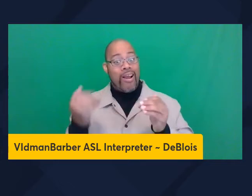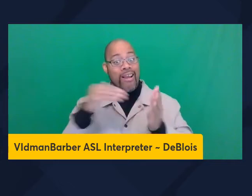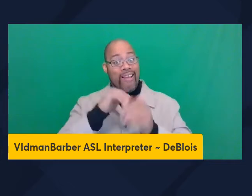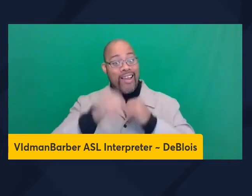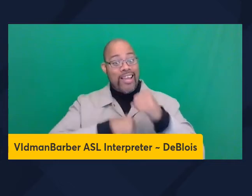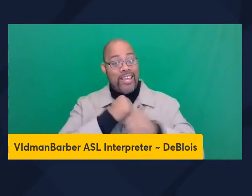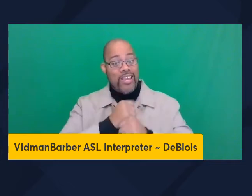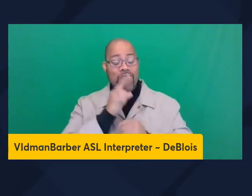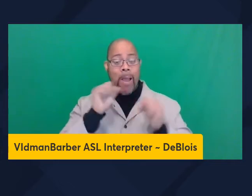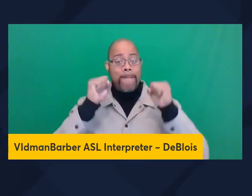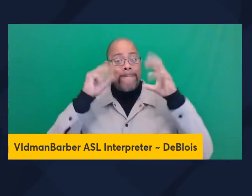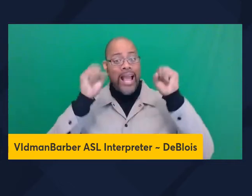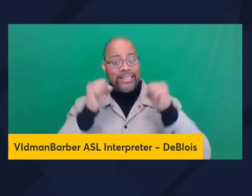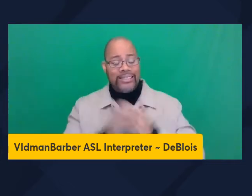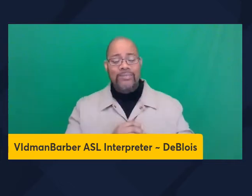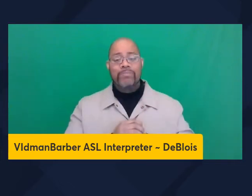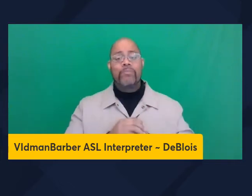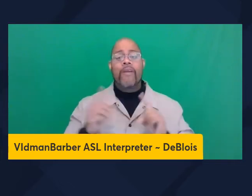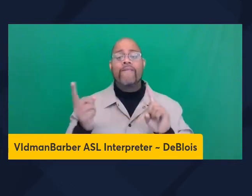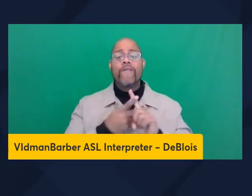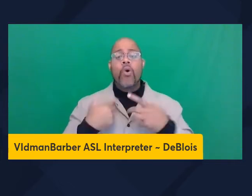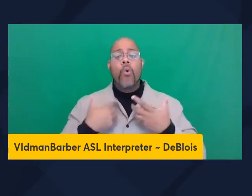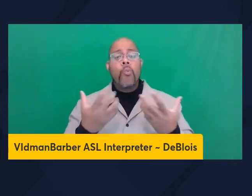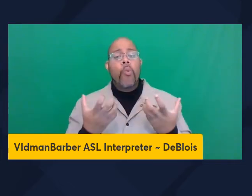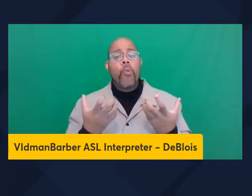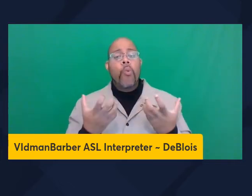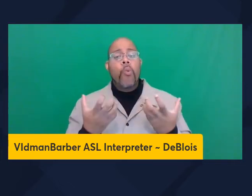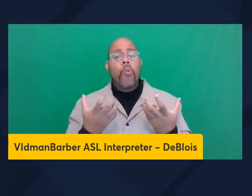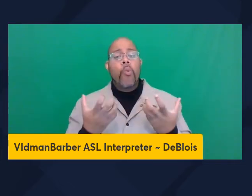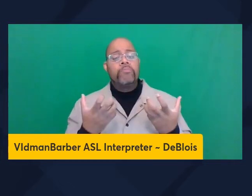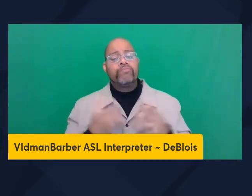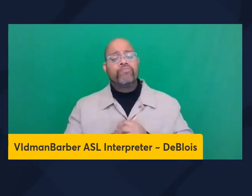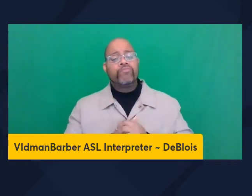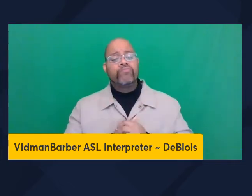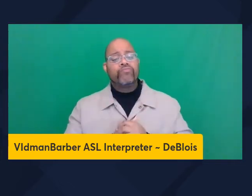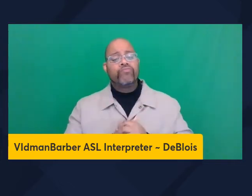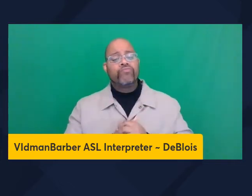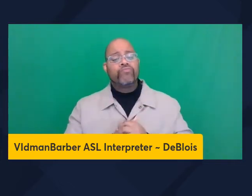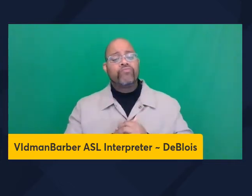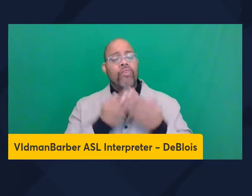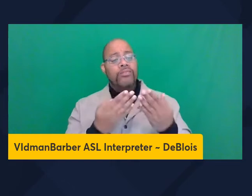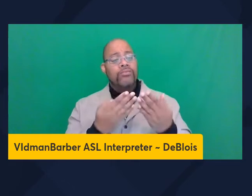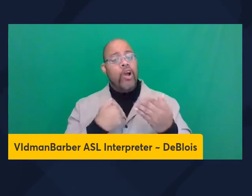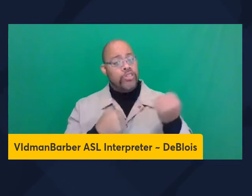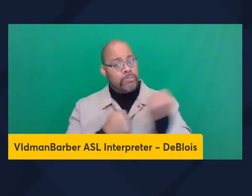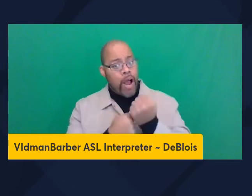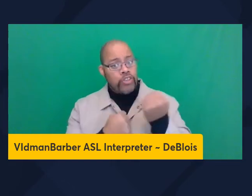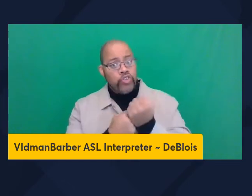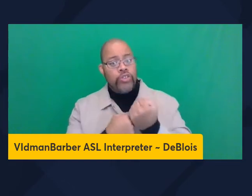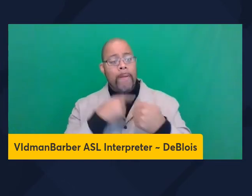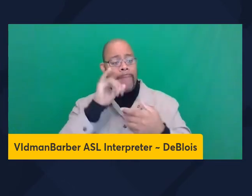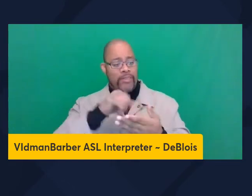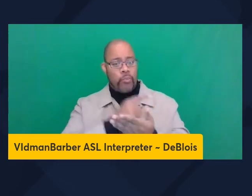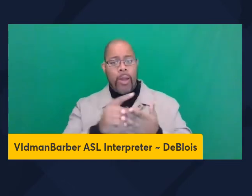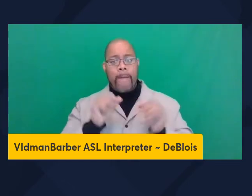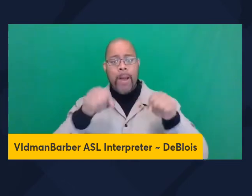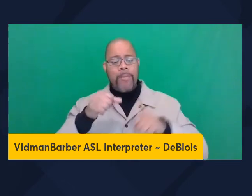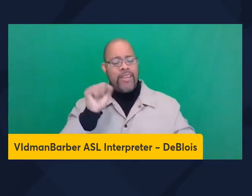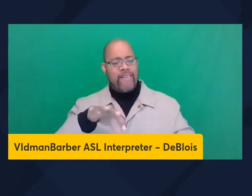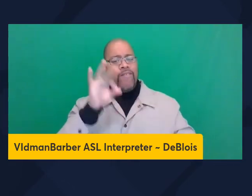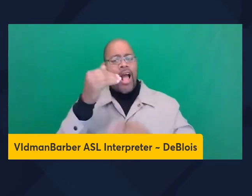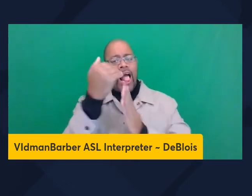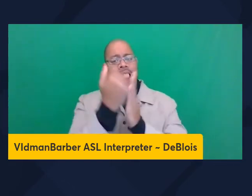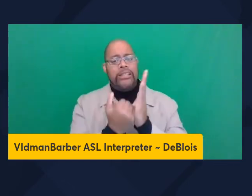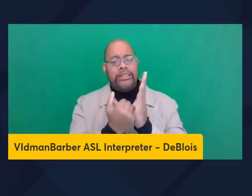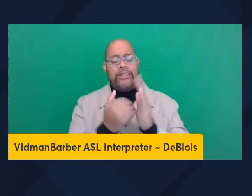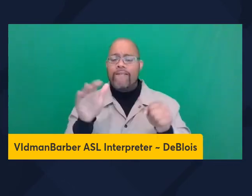so amazing. First, we would like to thank our major sponsors who have made this week possible. You can find the list of